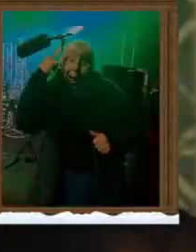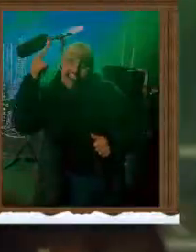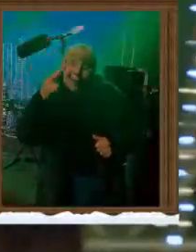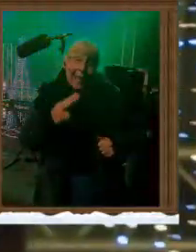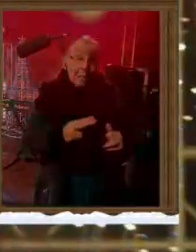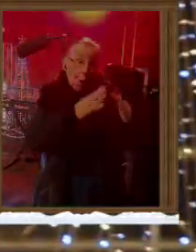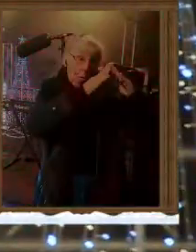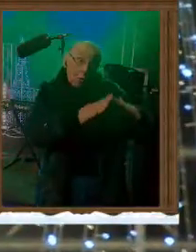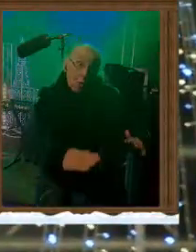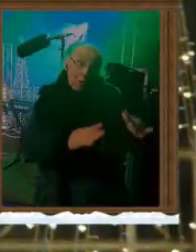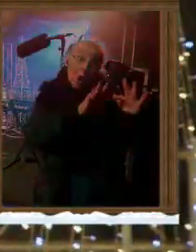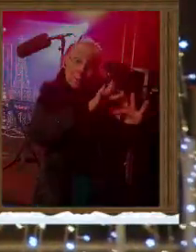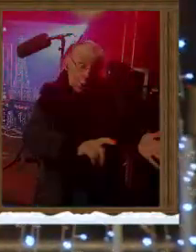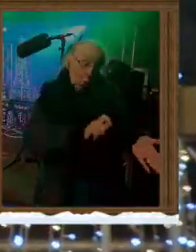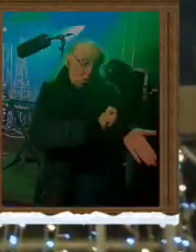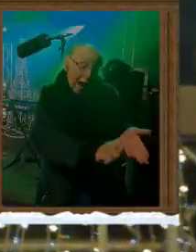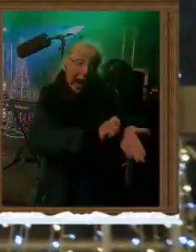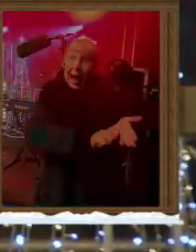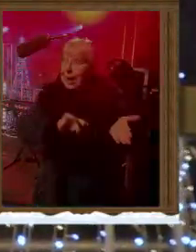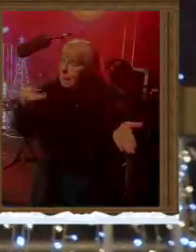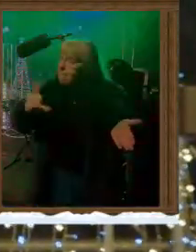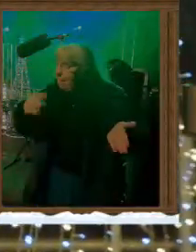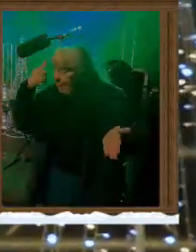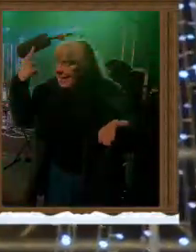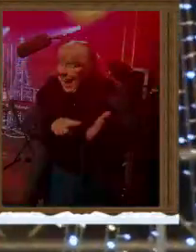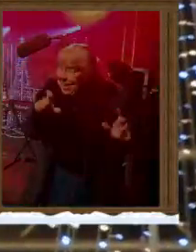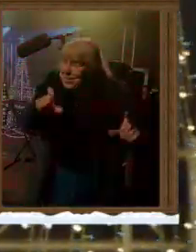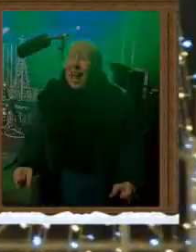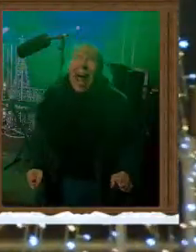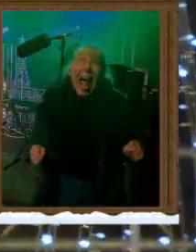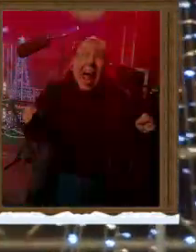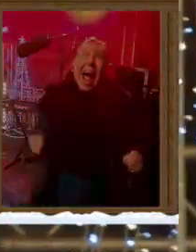the rooftop on the snow so he may decide to stay.